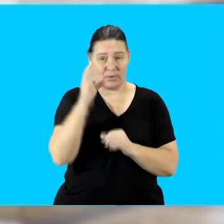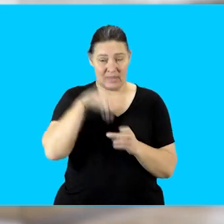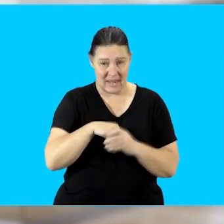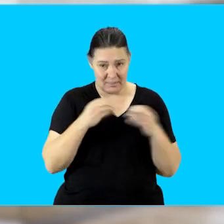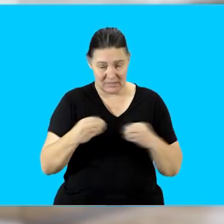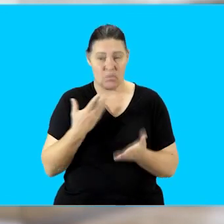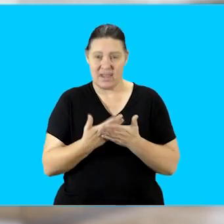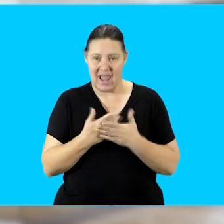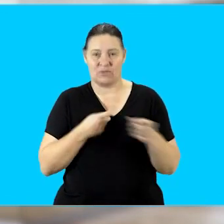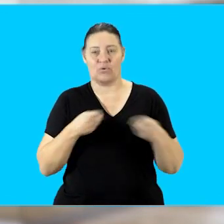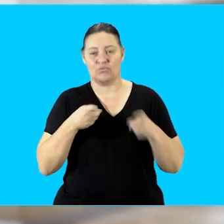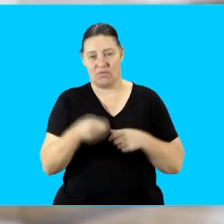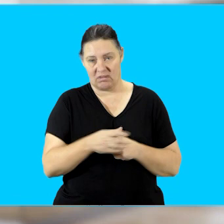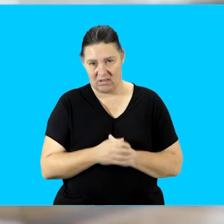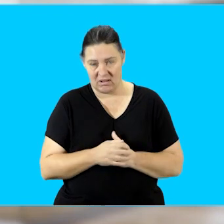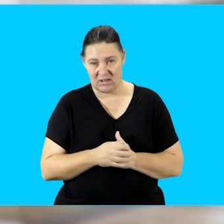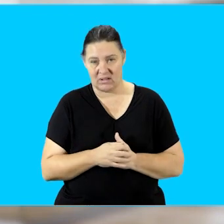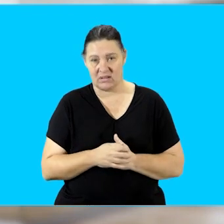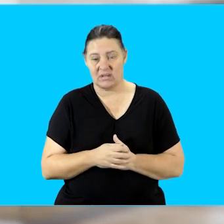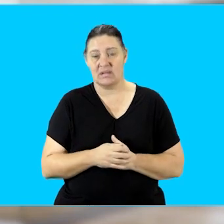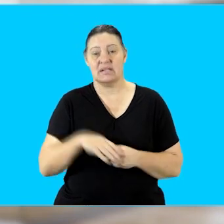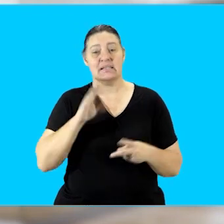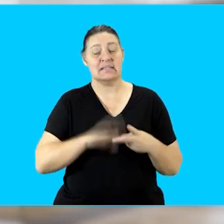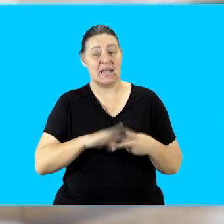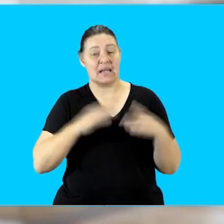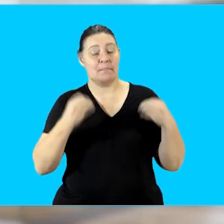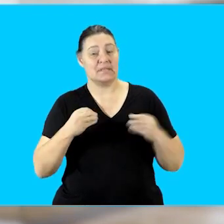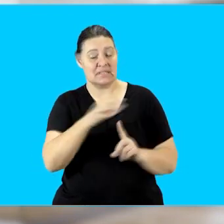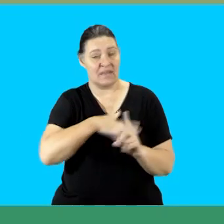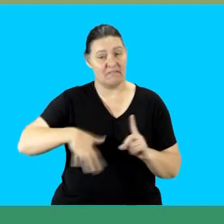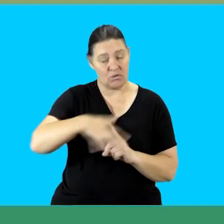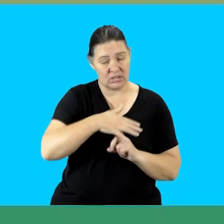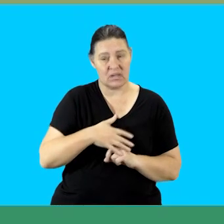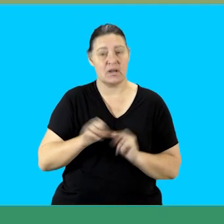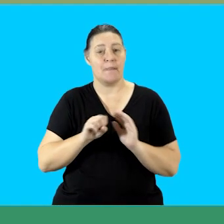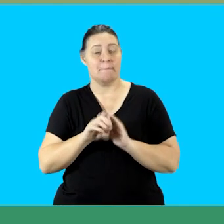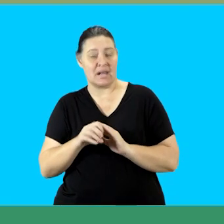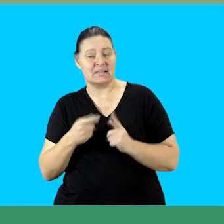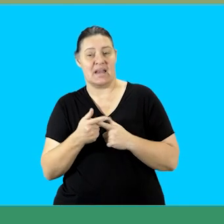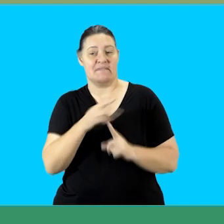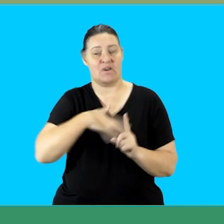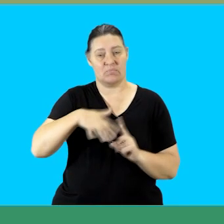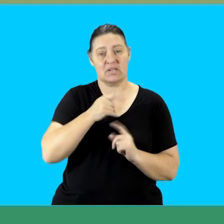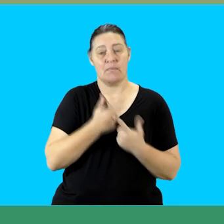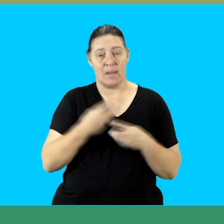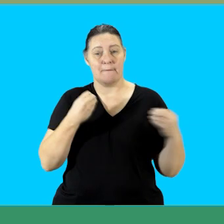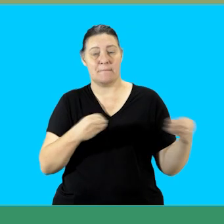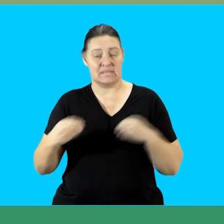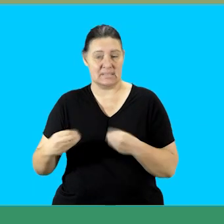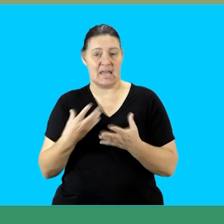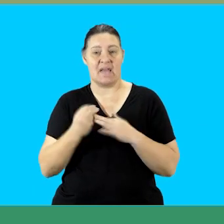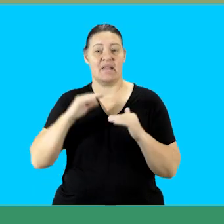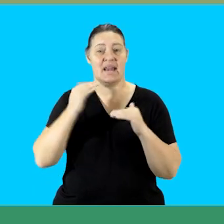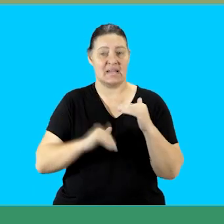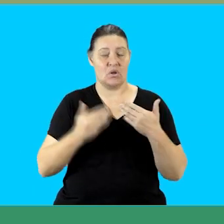control because everything that happens within the business, we are able to control it. Then the second business environment will be